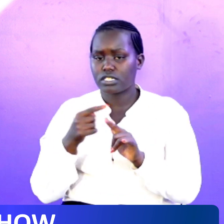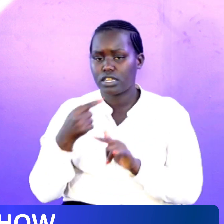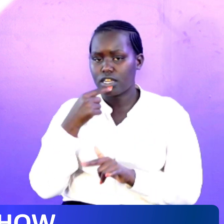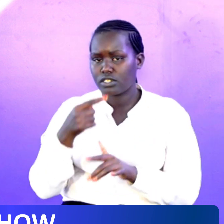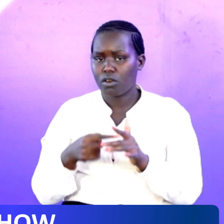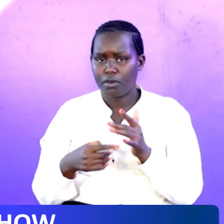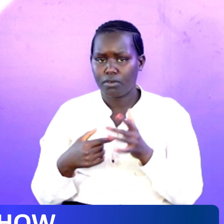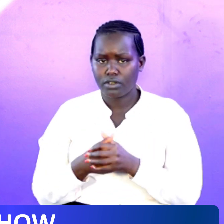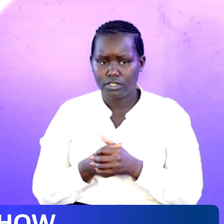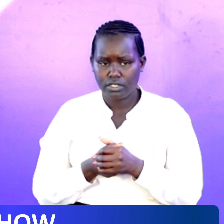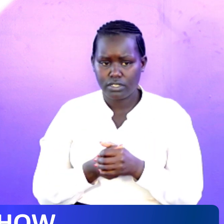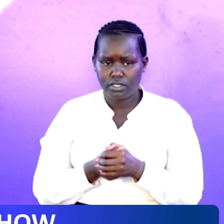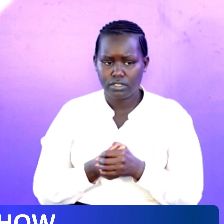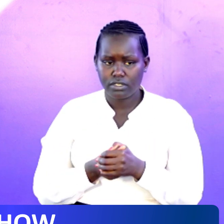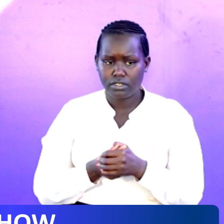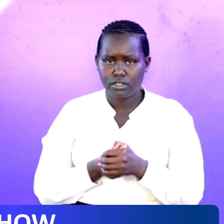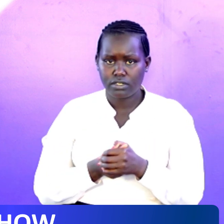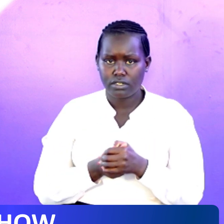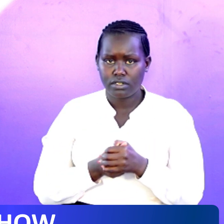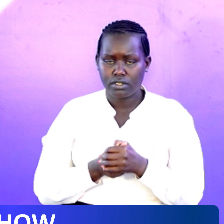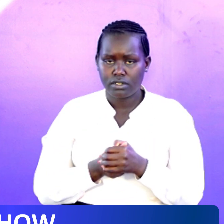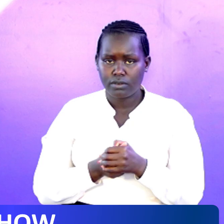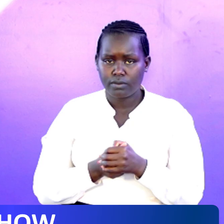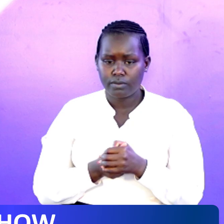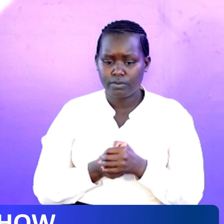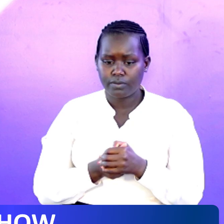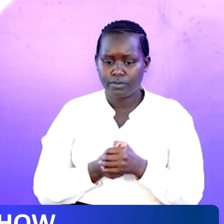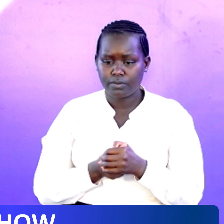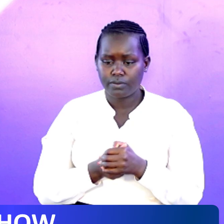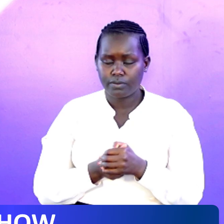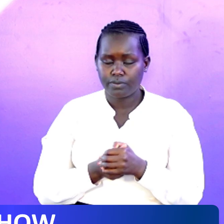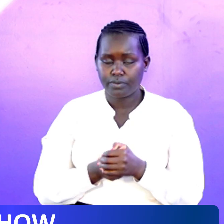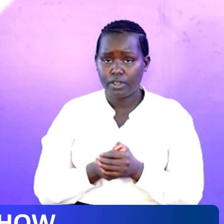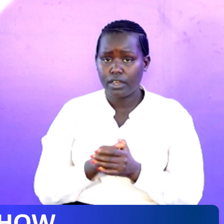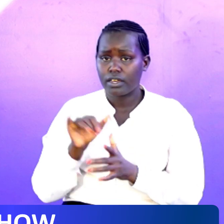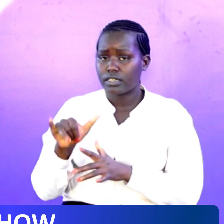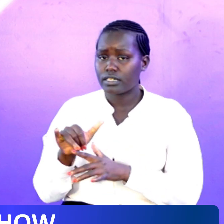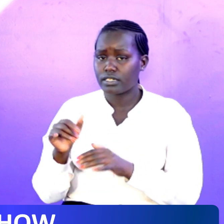Ni kuweza kupiga kura na kuchagua ule mtu ambaye anataka. And is that democracy?